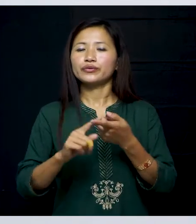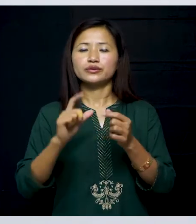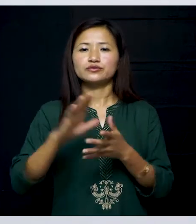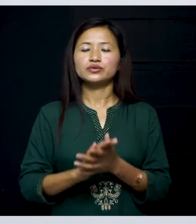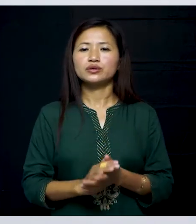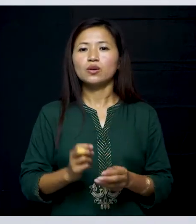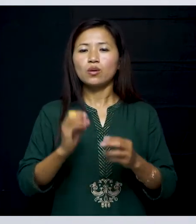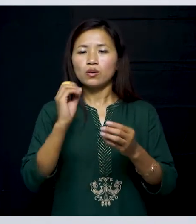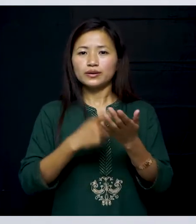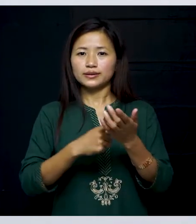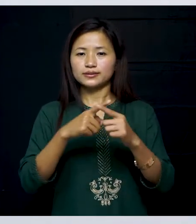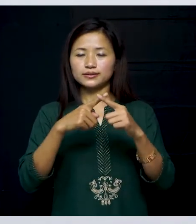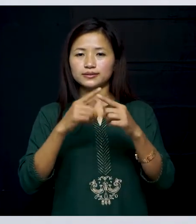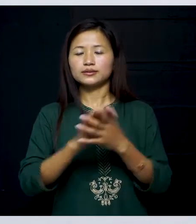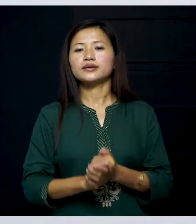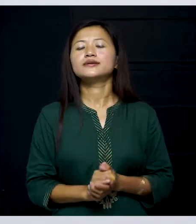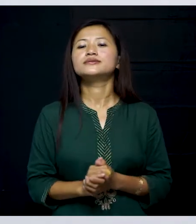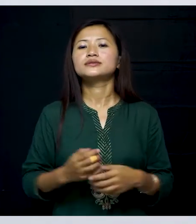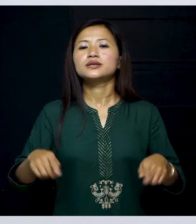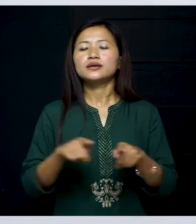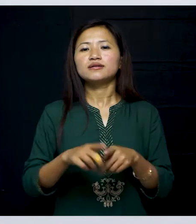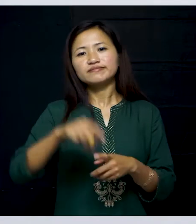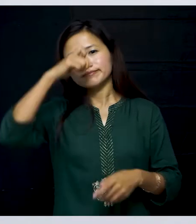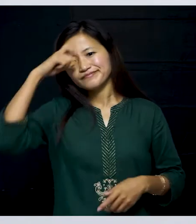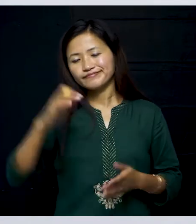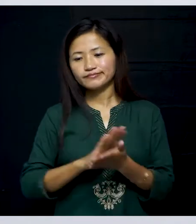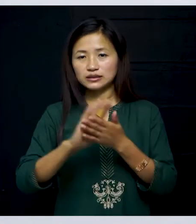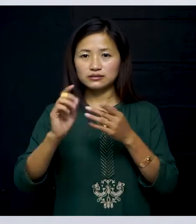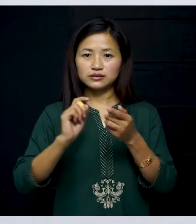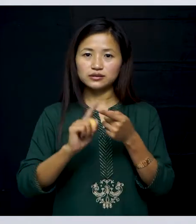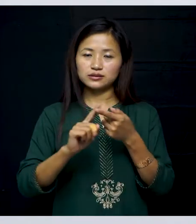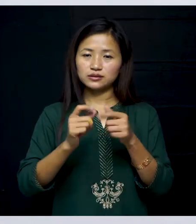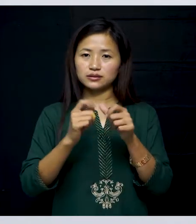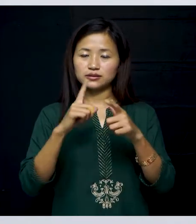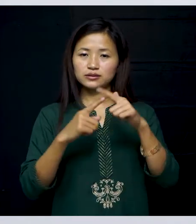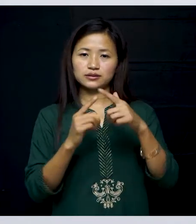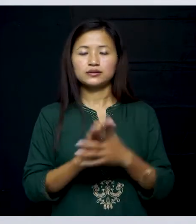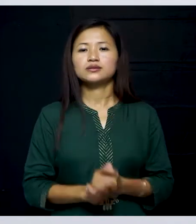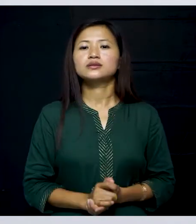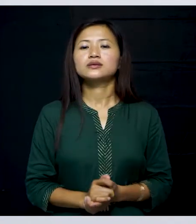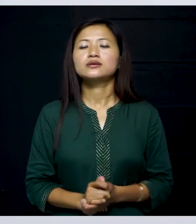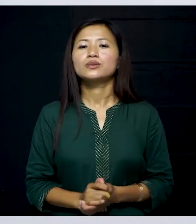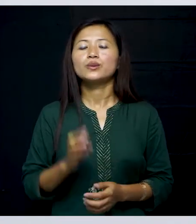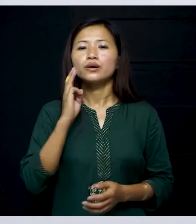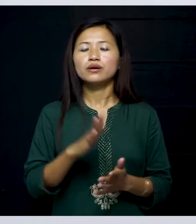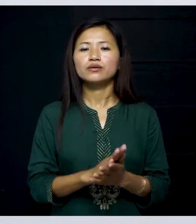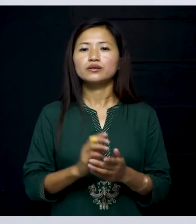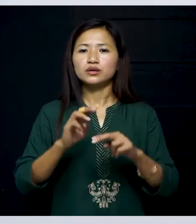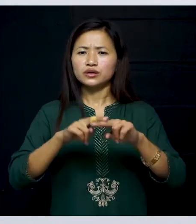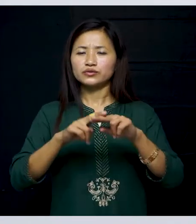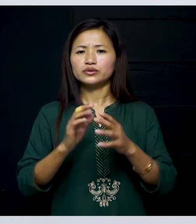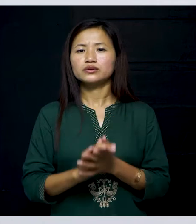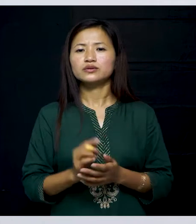heat. We need fuel, oxygen, and heat. Here, fuel, oxygen, and heat will be the fuel, as I've told